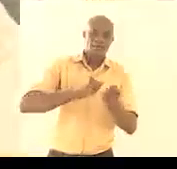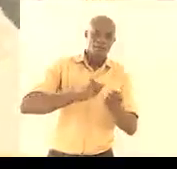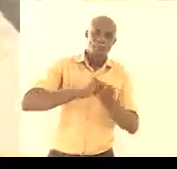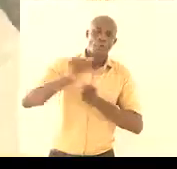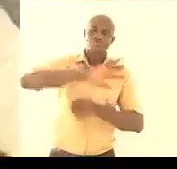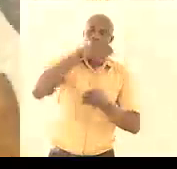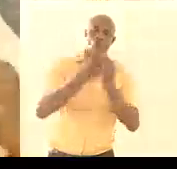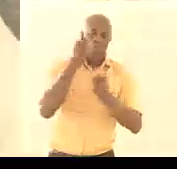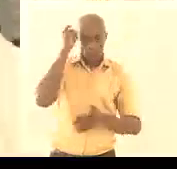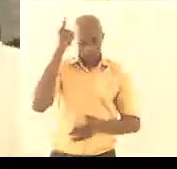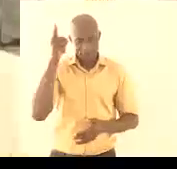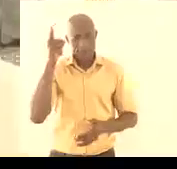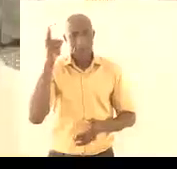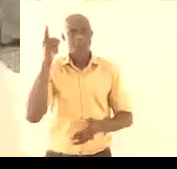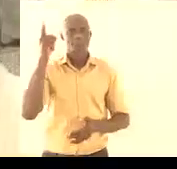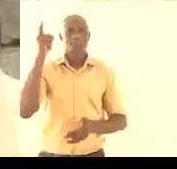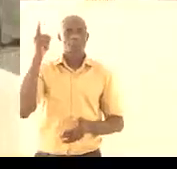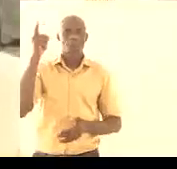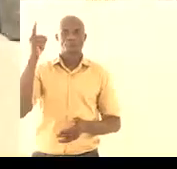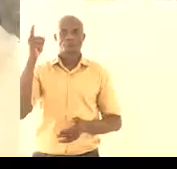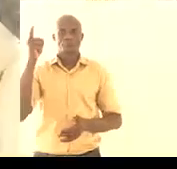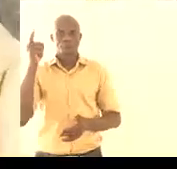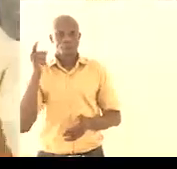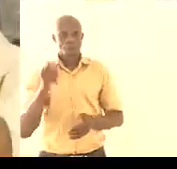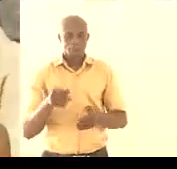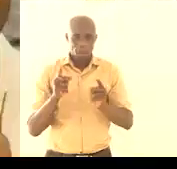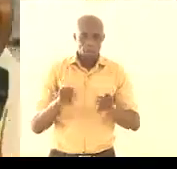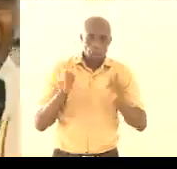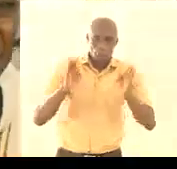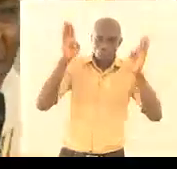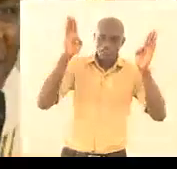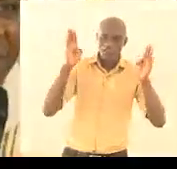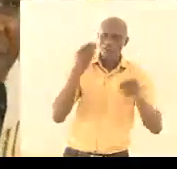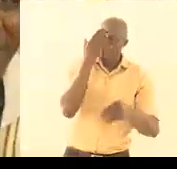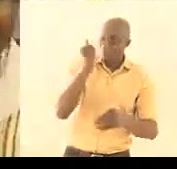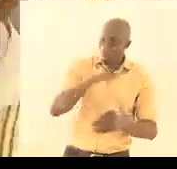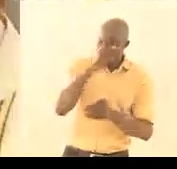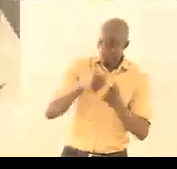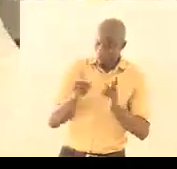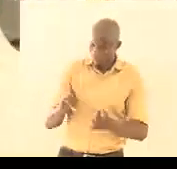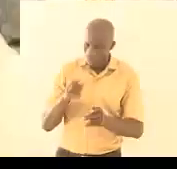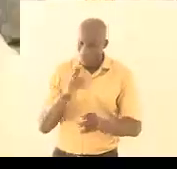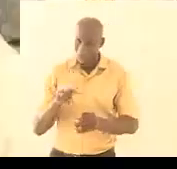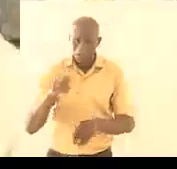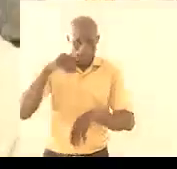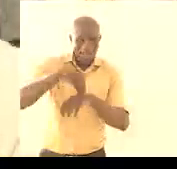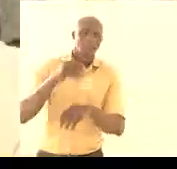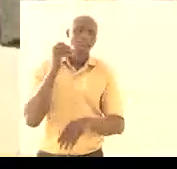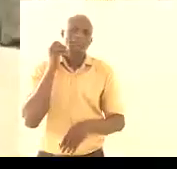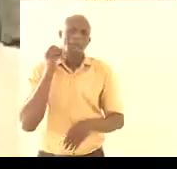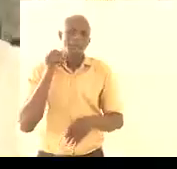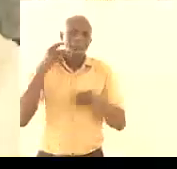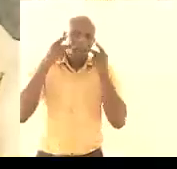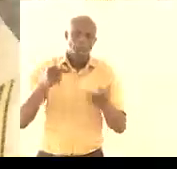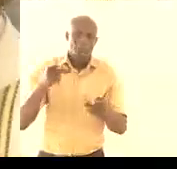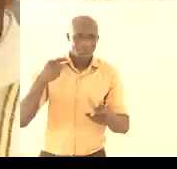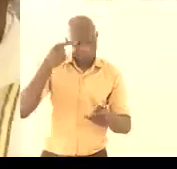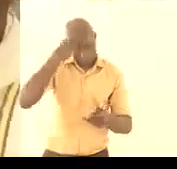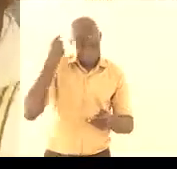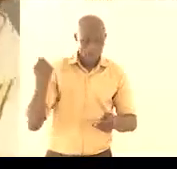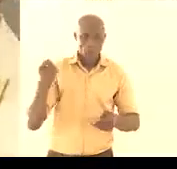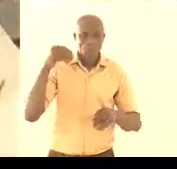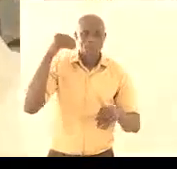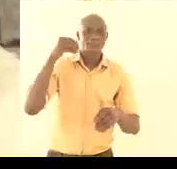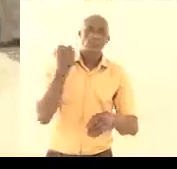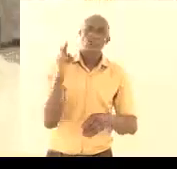people around who see the mountain of problems we have will be wondering, why is this person at peace? You can't understand, because